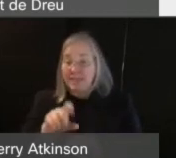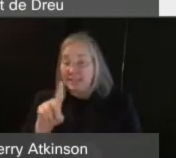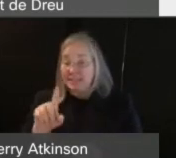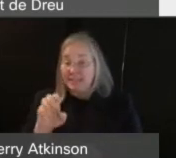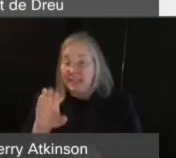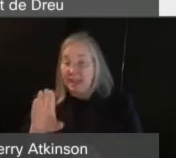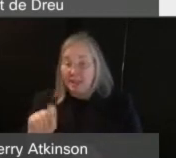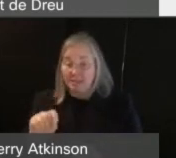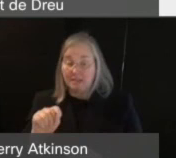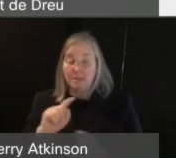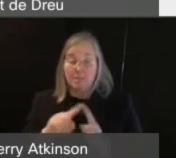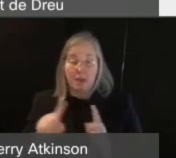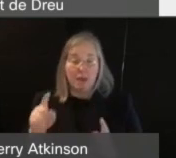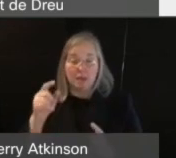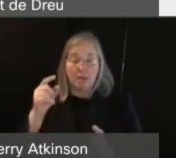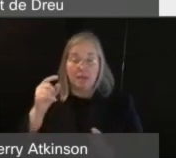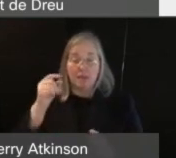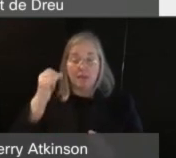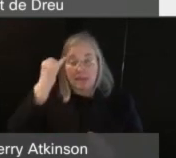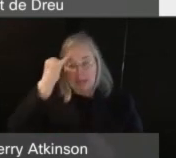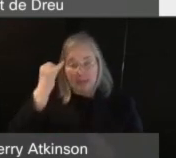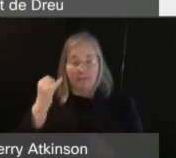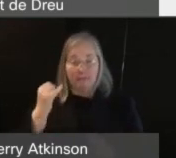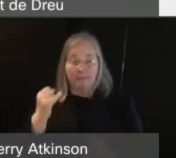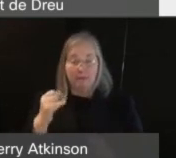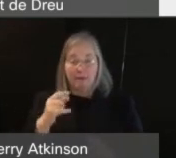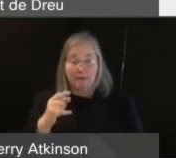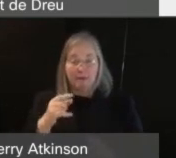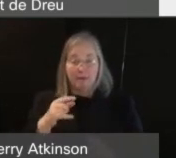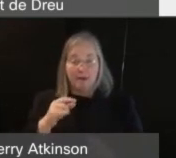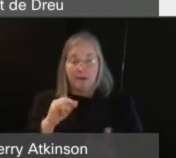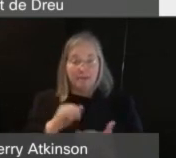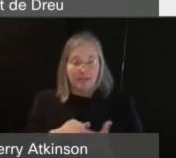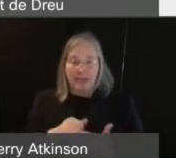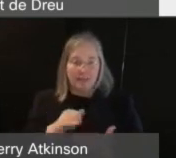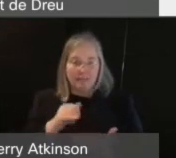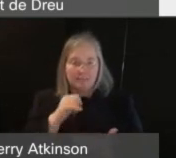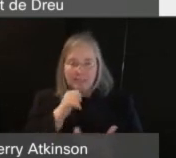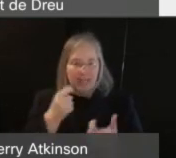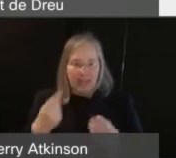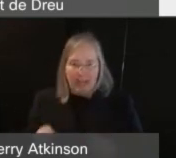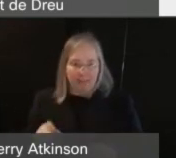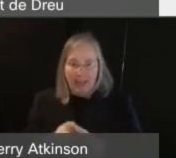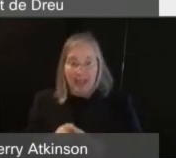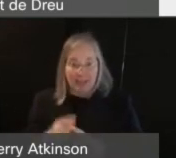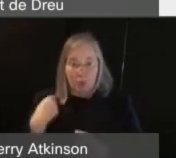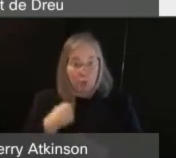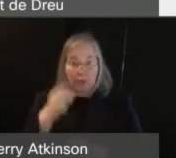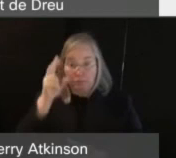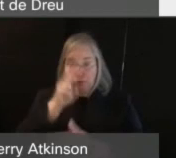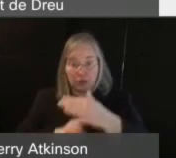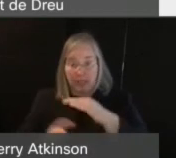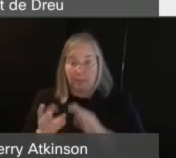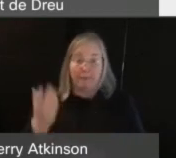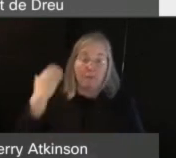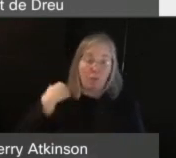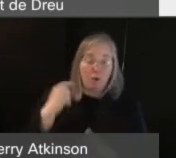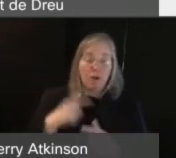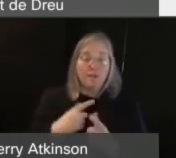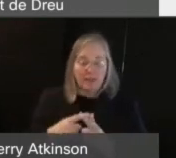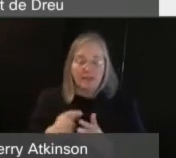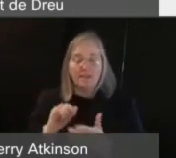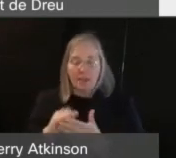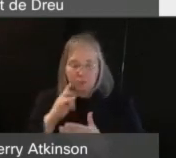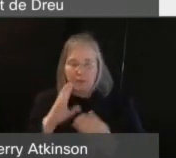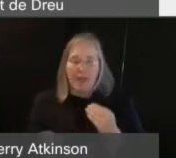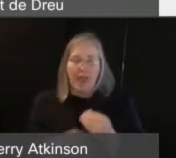get into, they don't perform as originally projected, then it will be added to the net burden to the general fund.